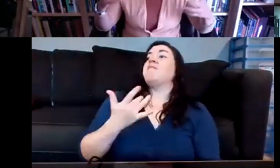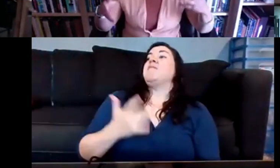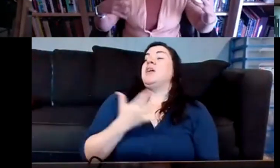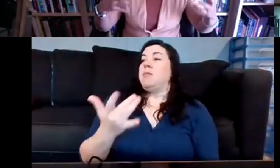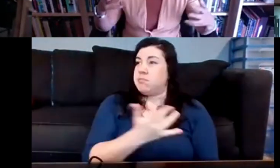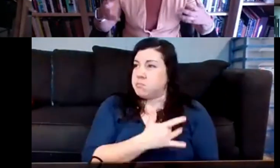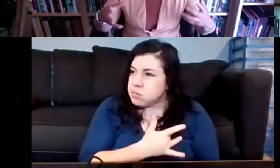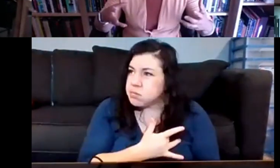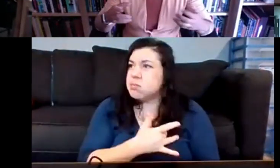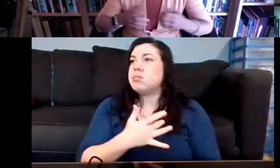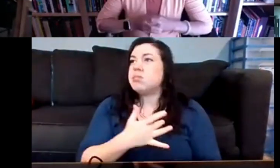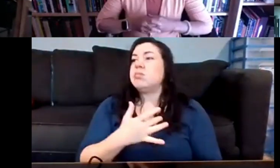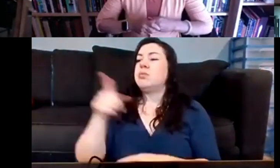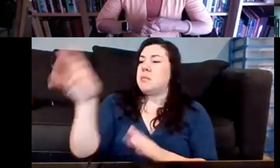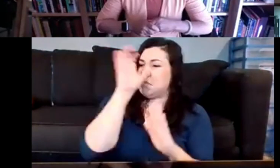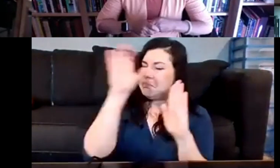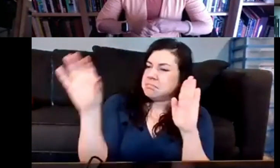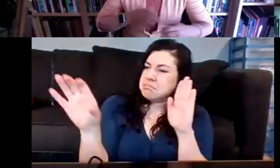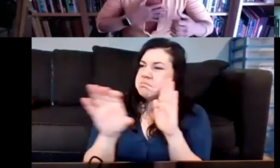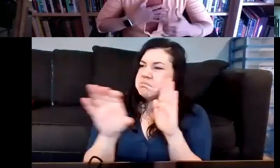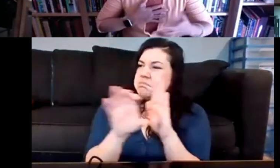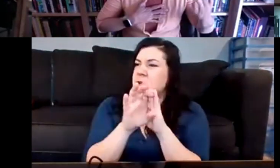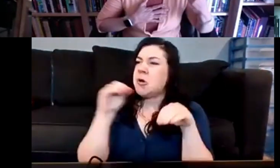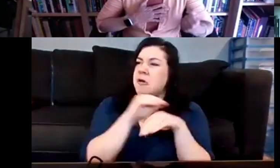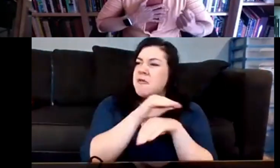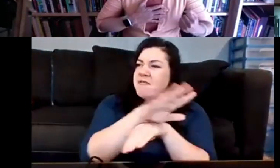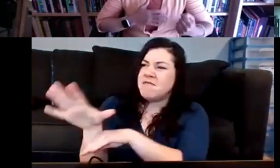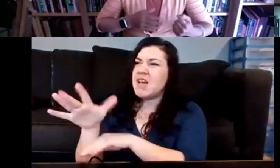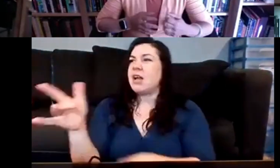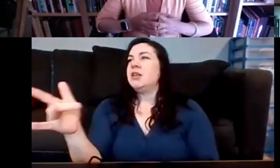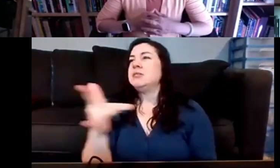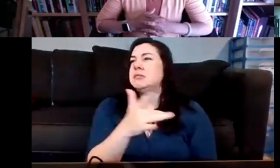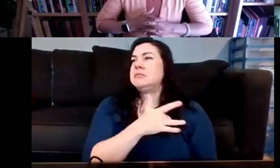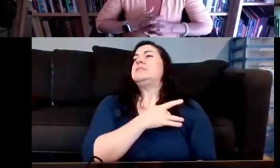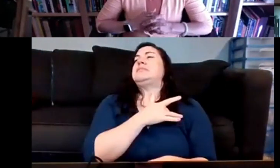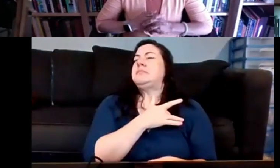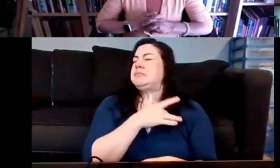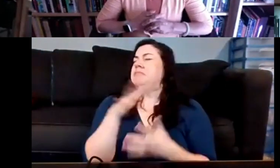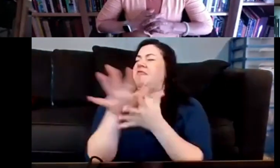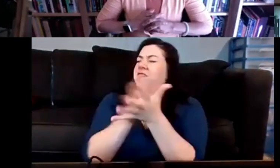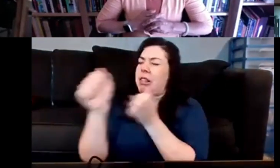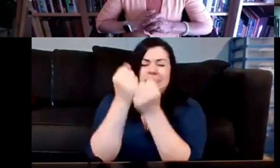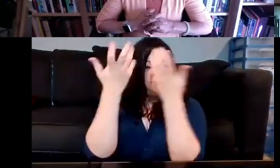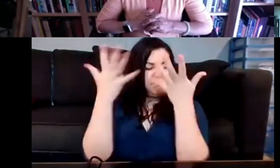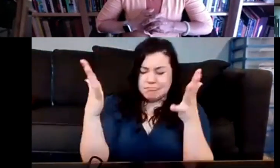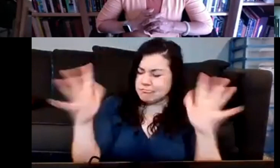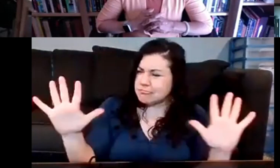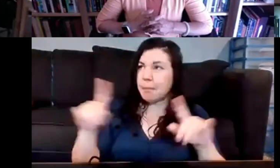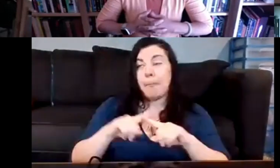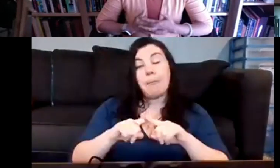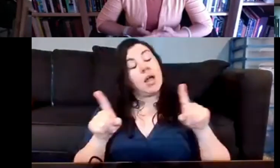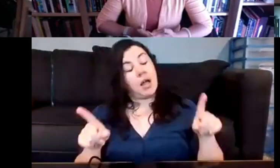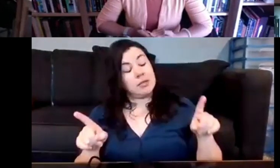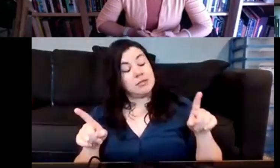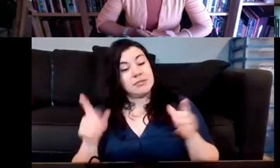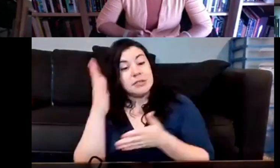kind of recuperating these images for the heart and not the fist. But there are